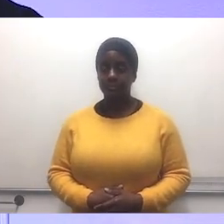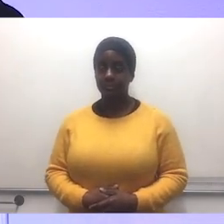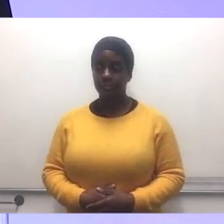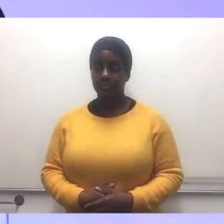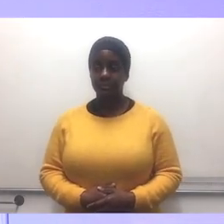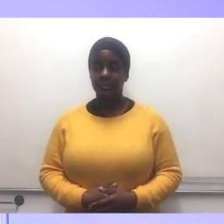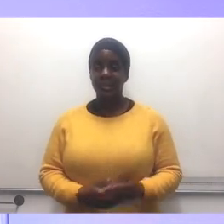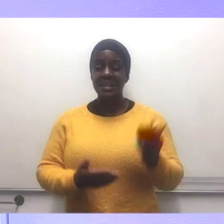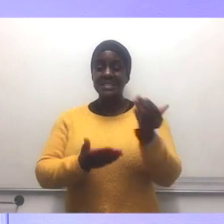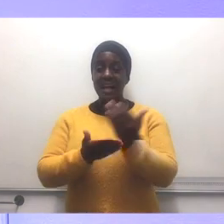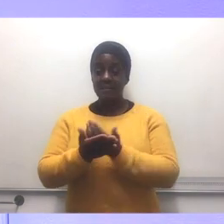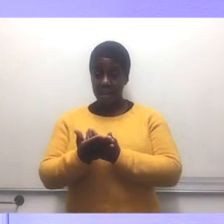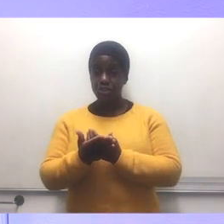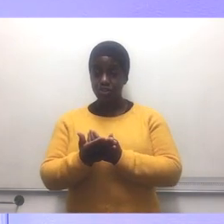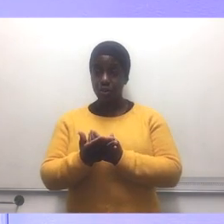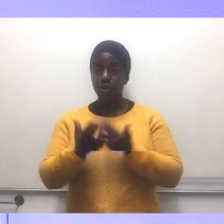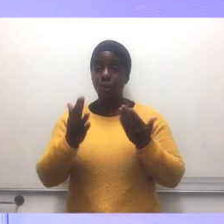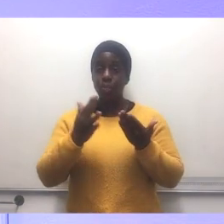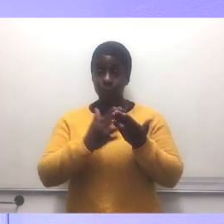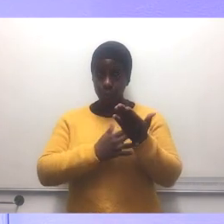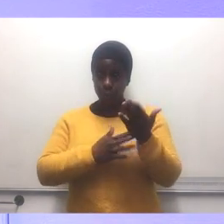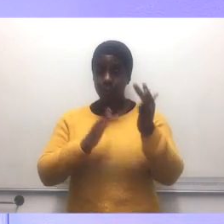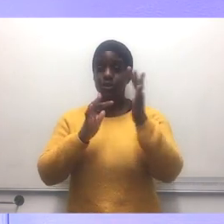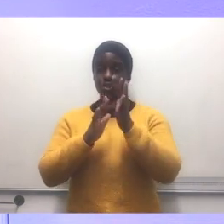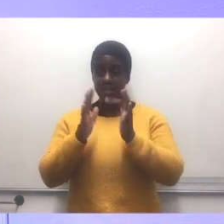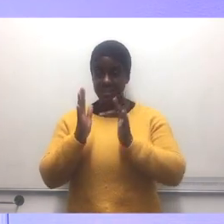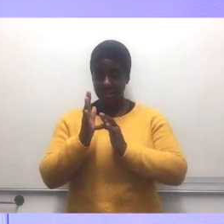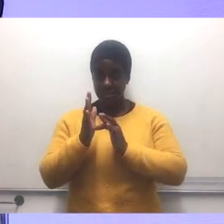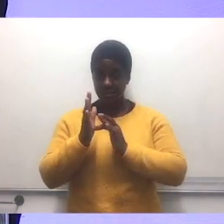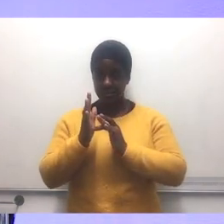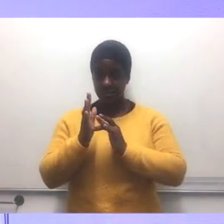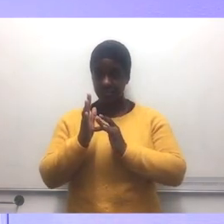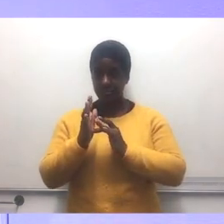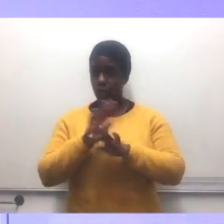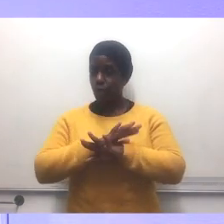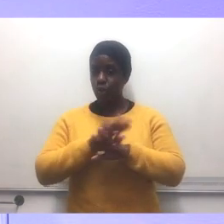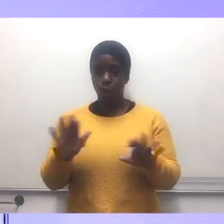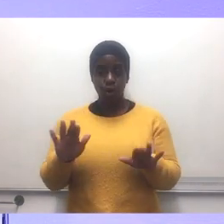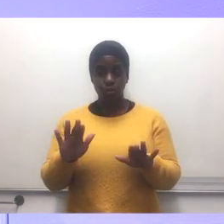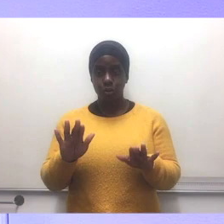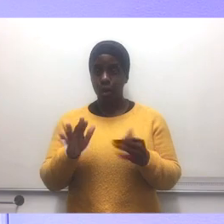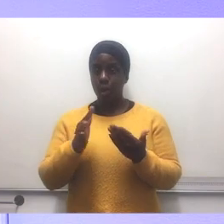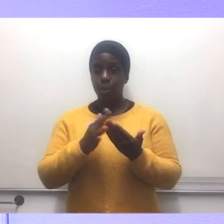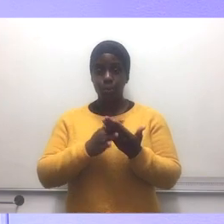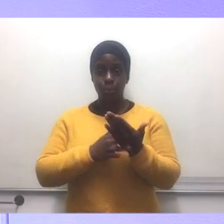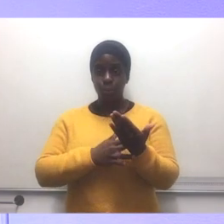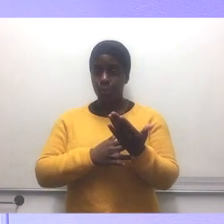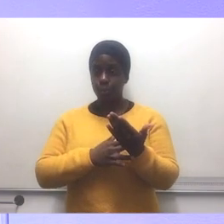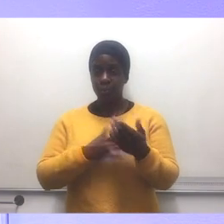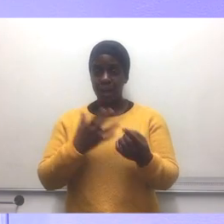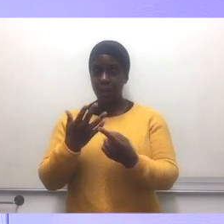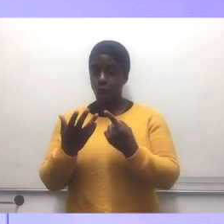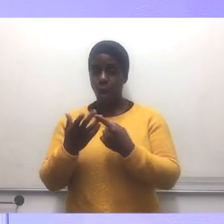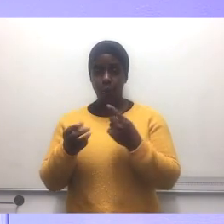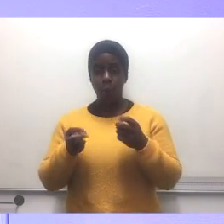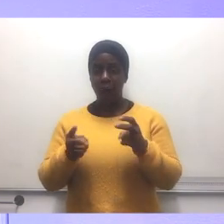that salvation comes through Jesus. It does not come through any other